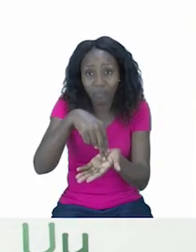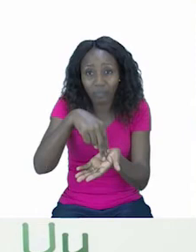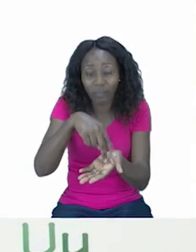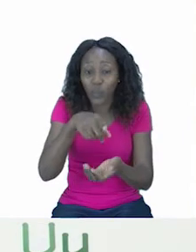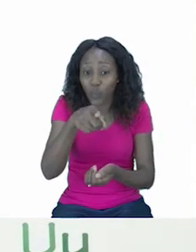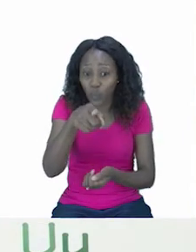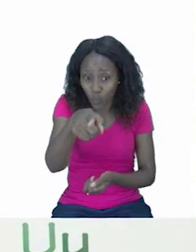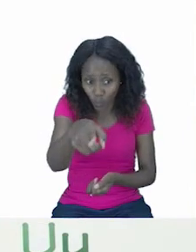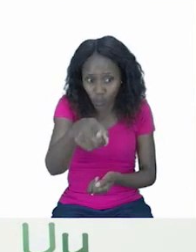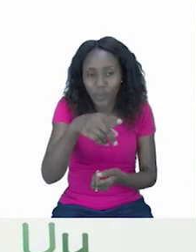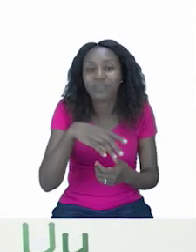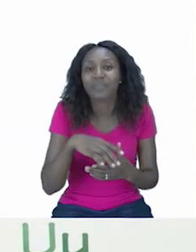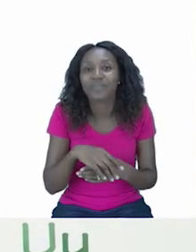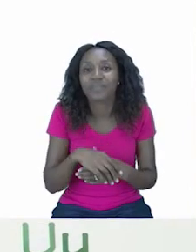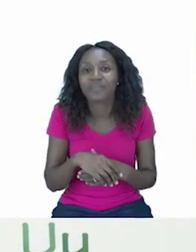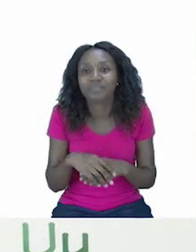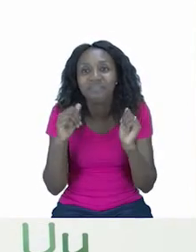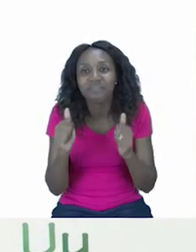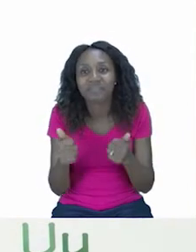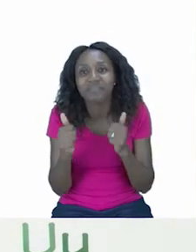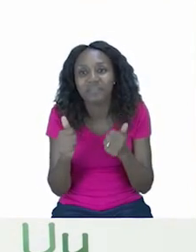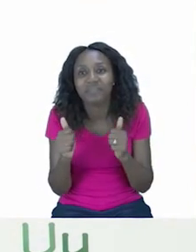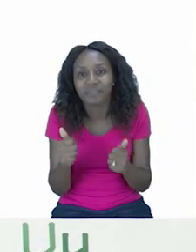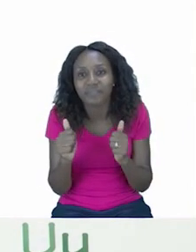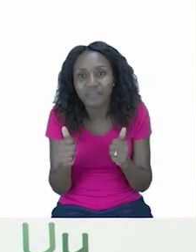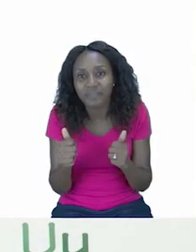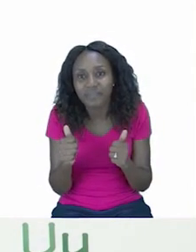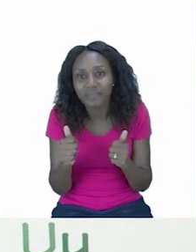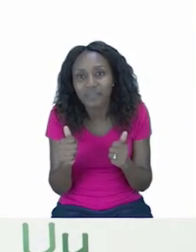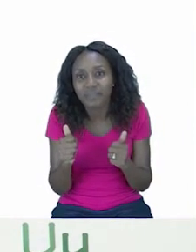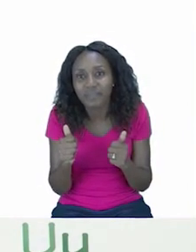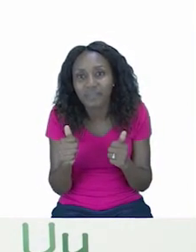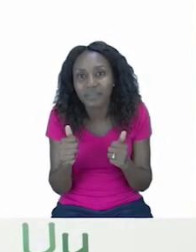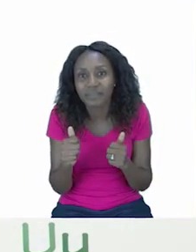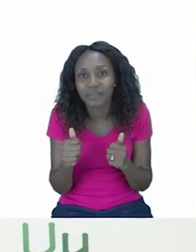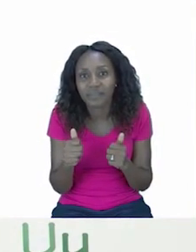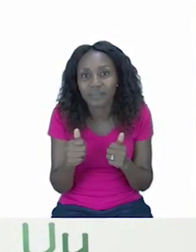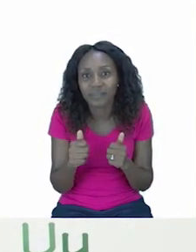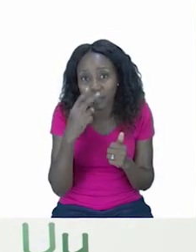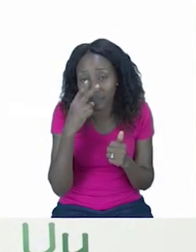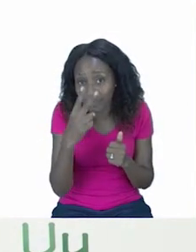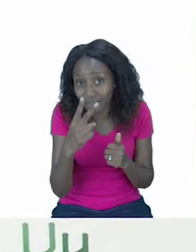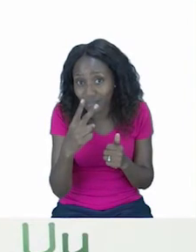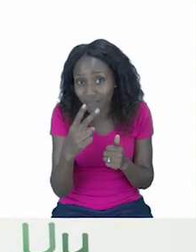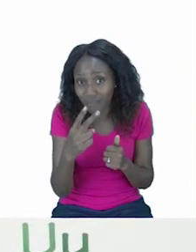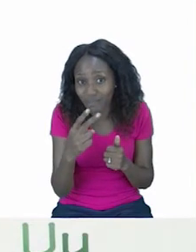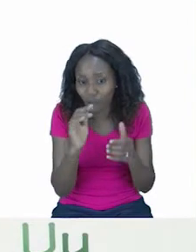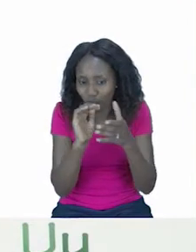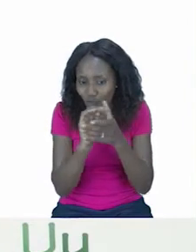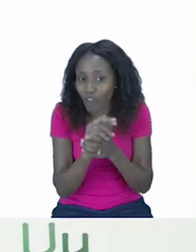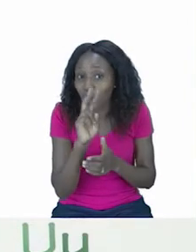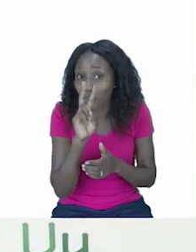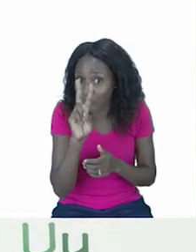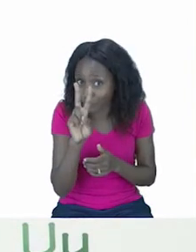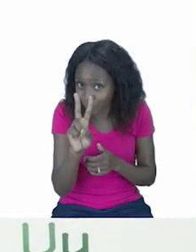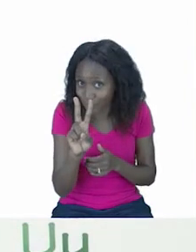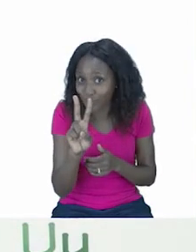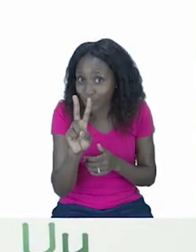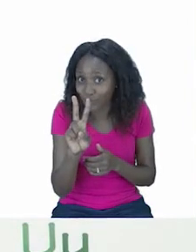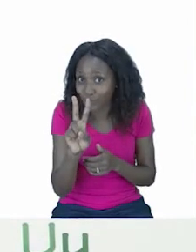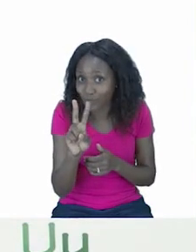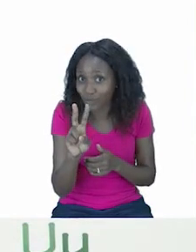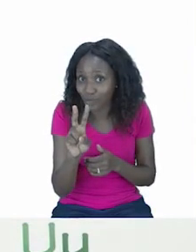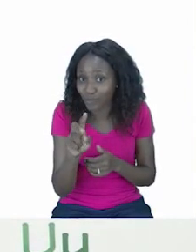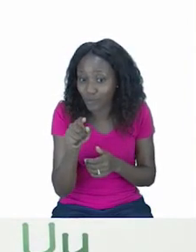You. Very good. Now we have our friends here. If it is